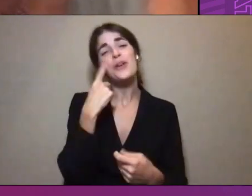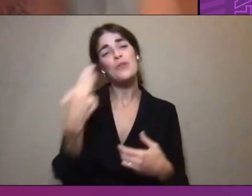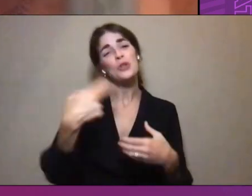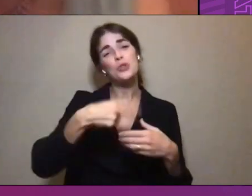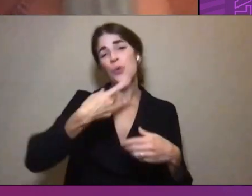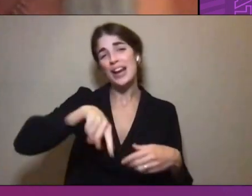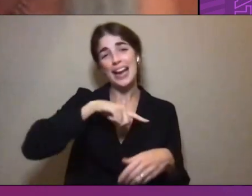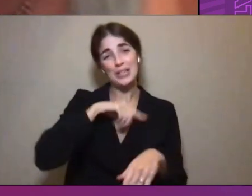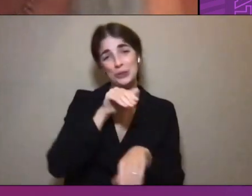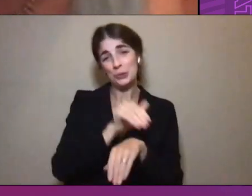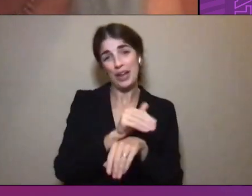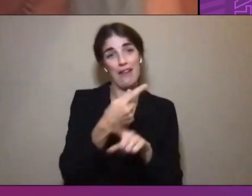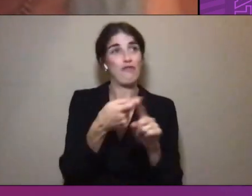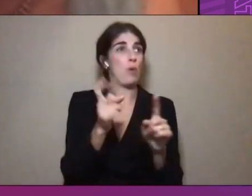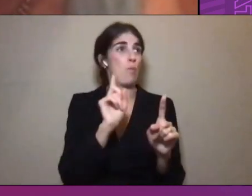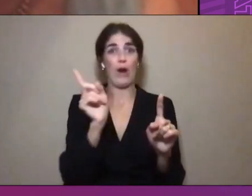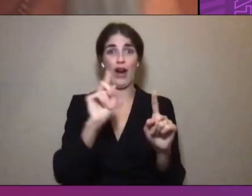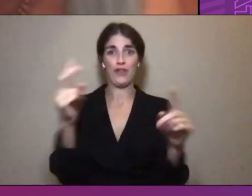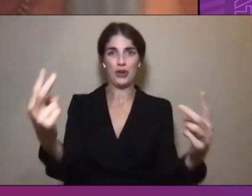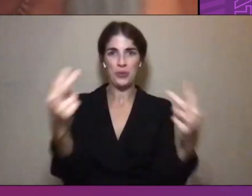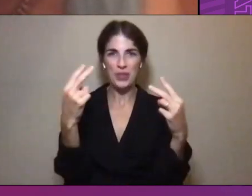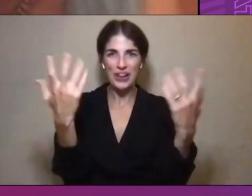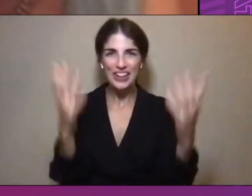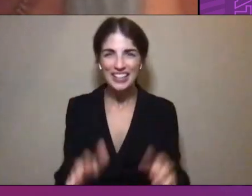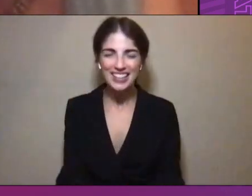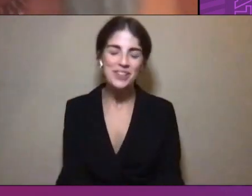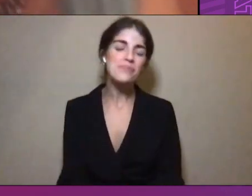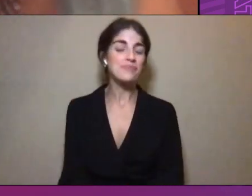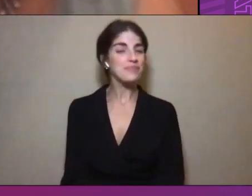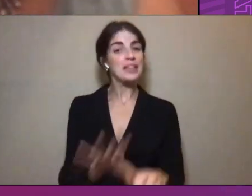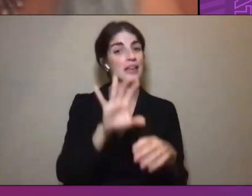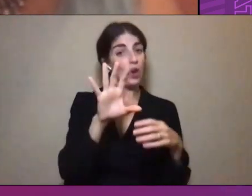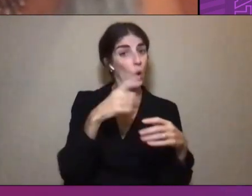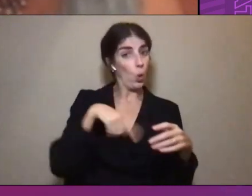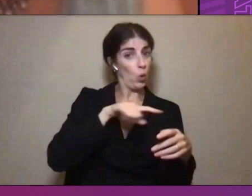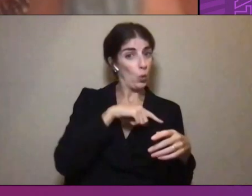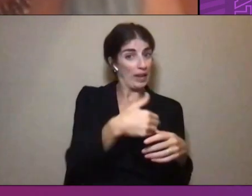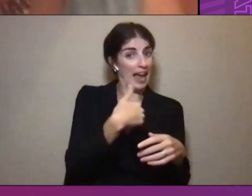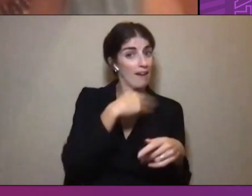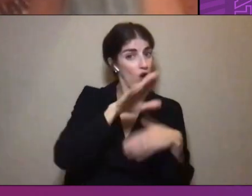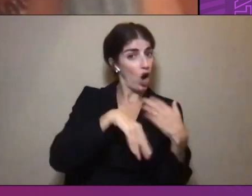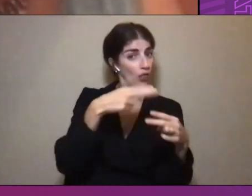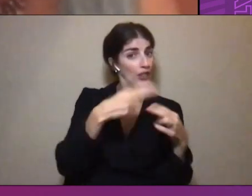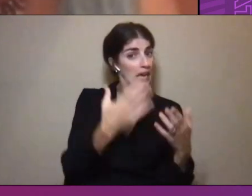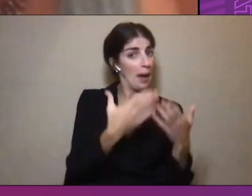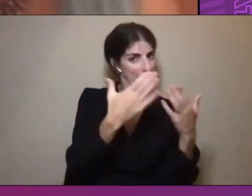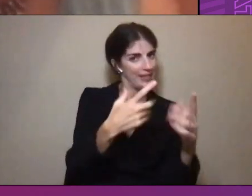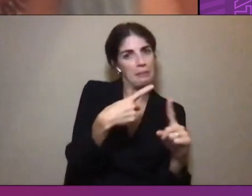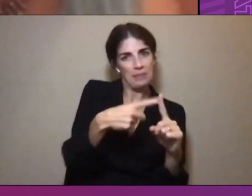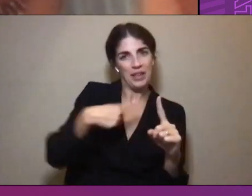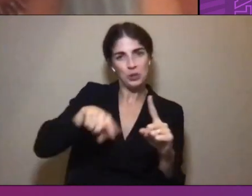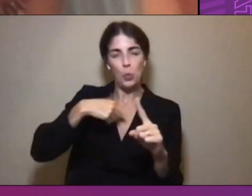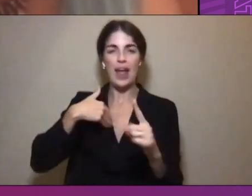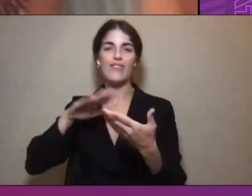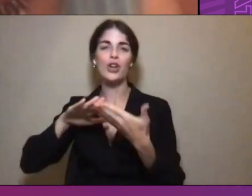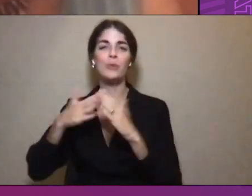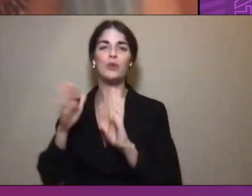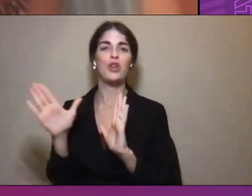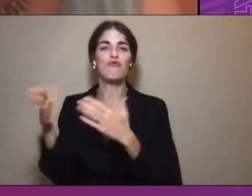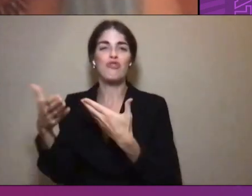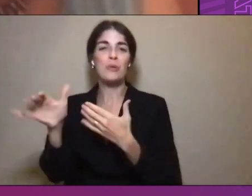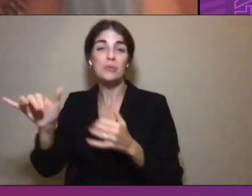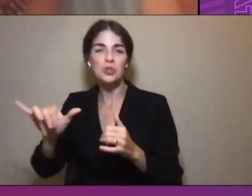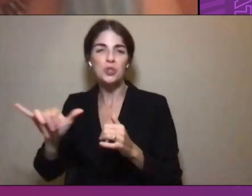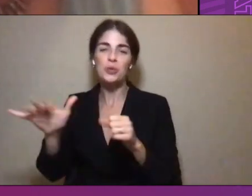are. In addition to the nominees here in this virtual room, we have a community room filled with friends,